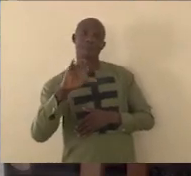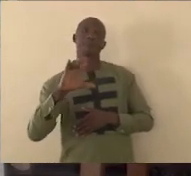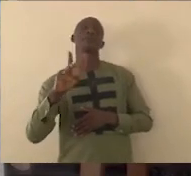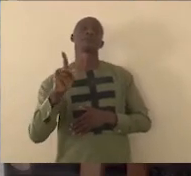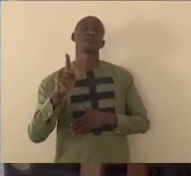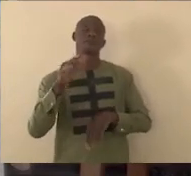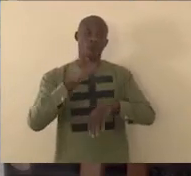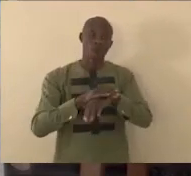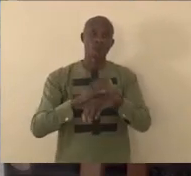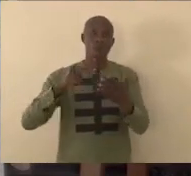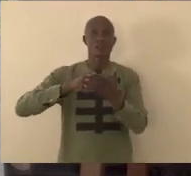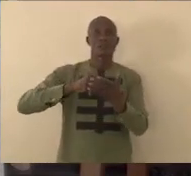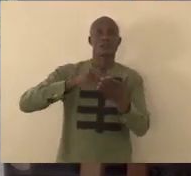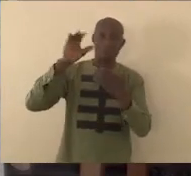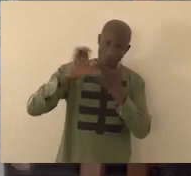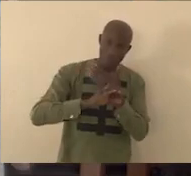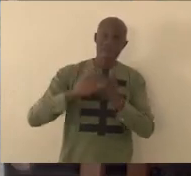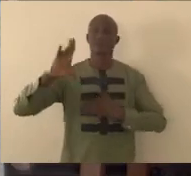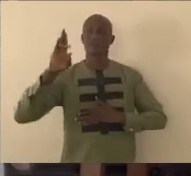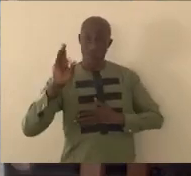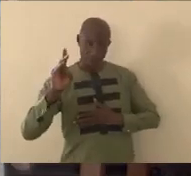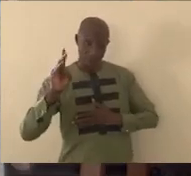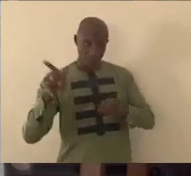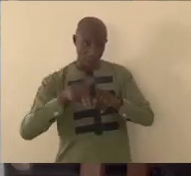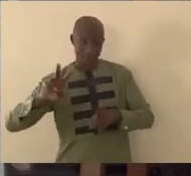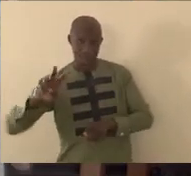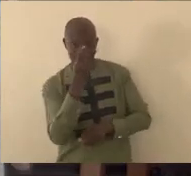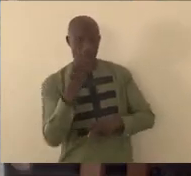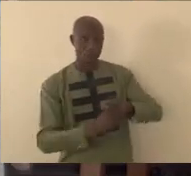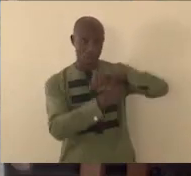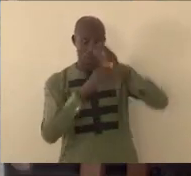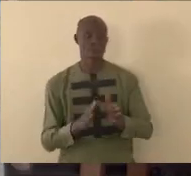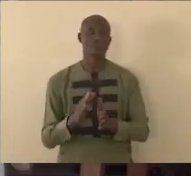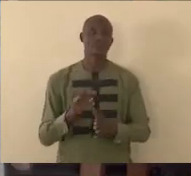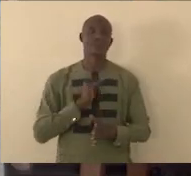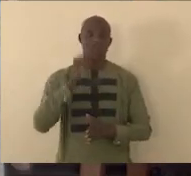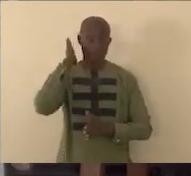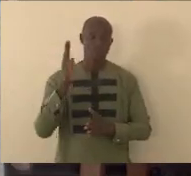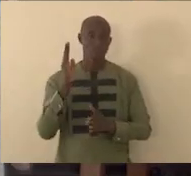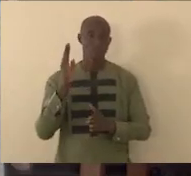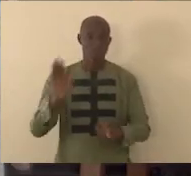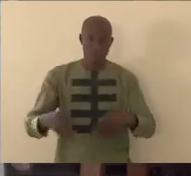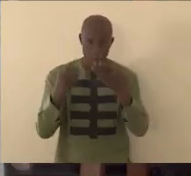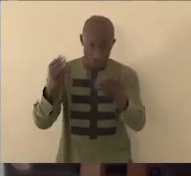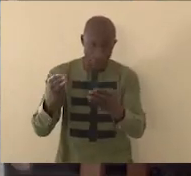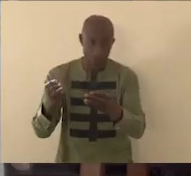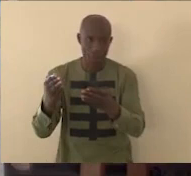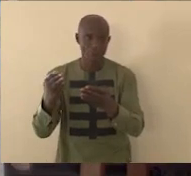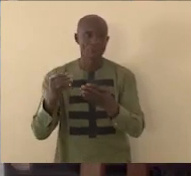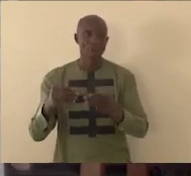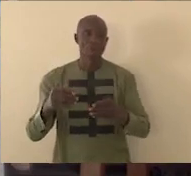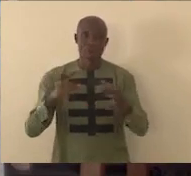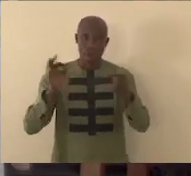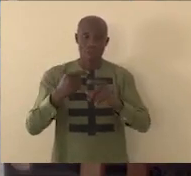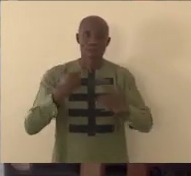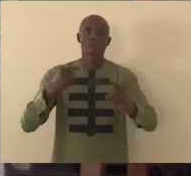17, as the secondary patron of Nigeria. Now, I want to give you excerpts from the statement issued